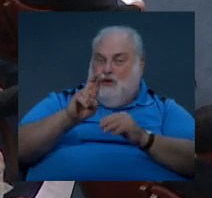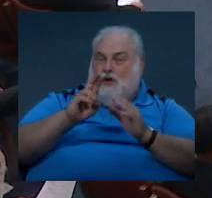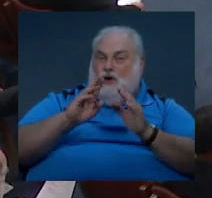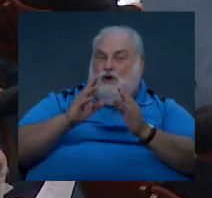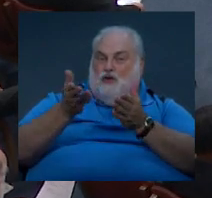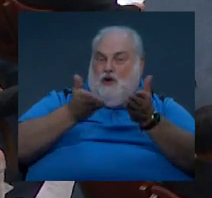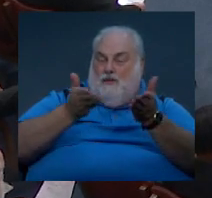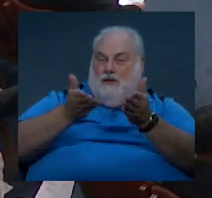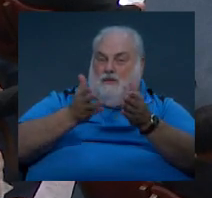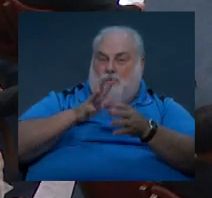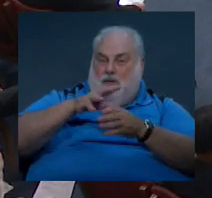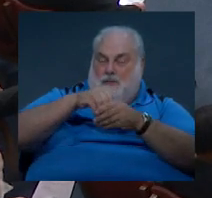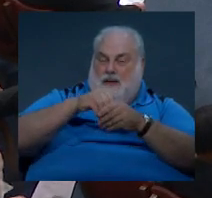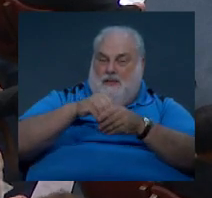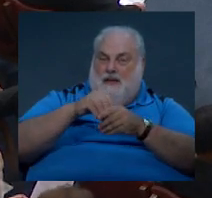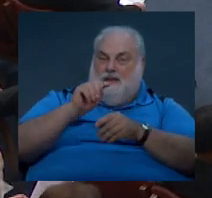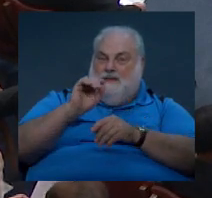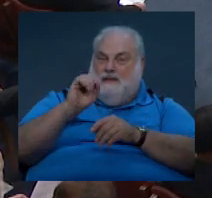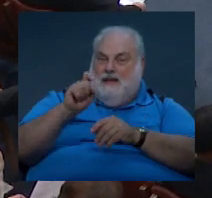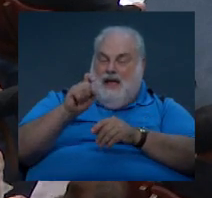Back Program.